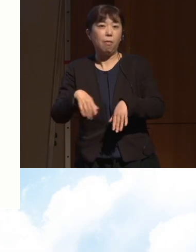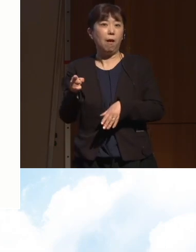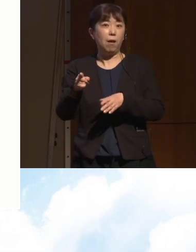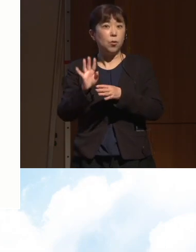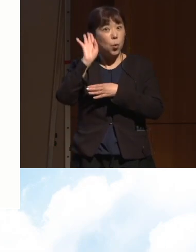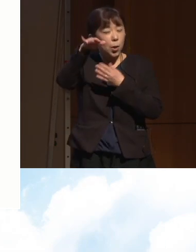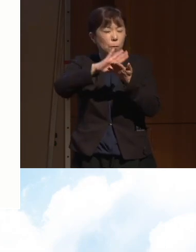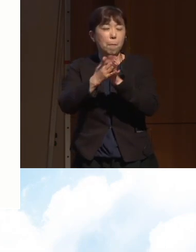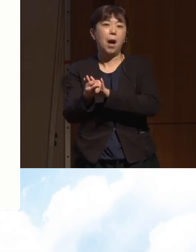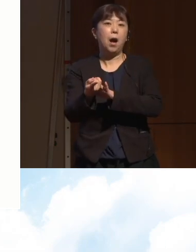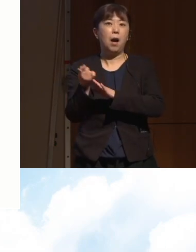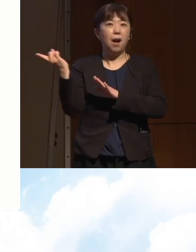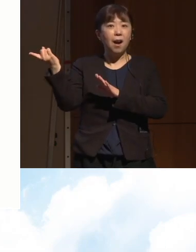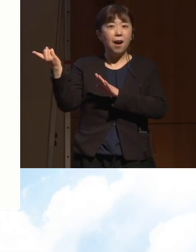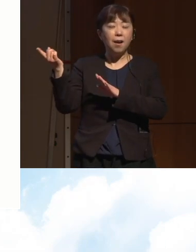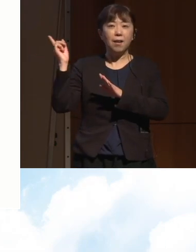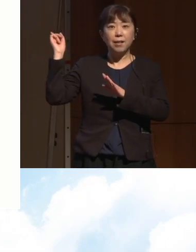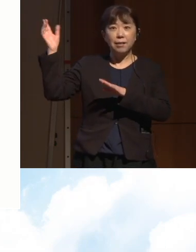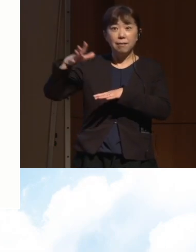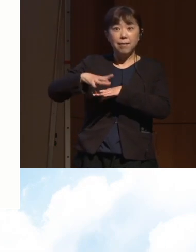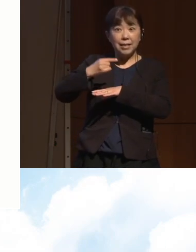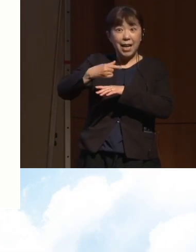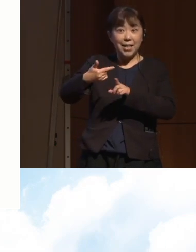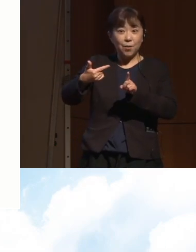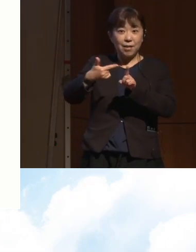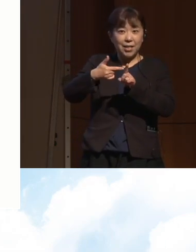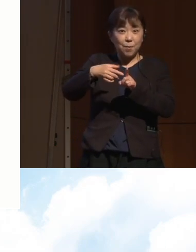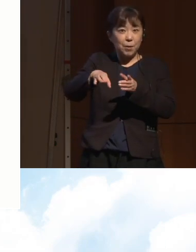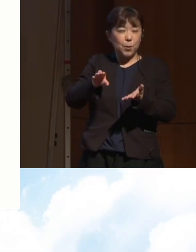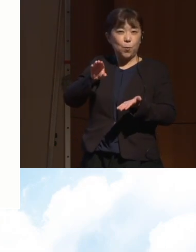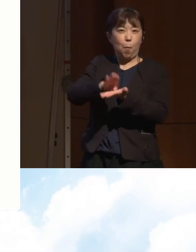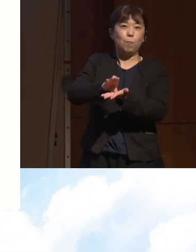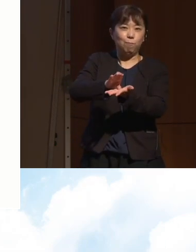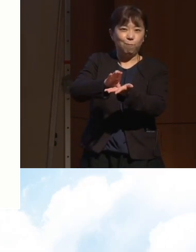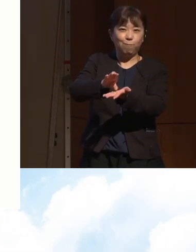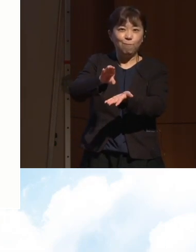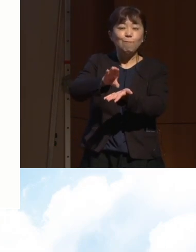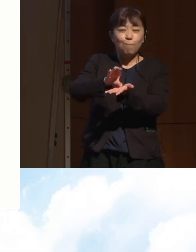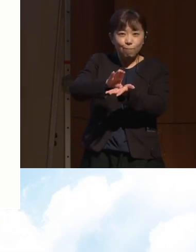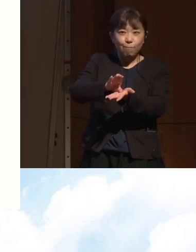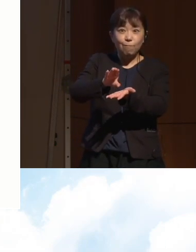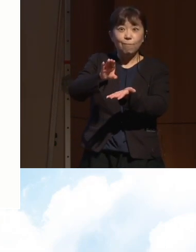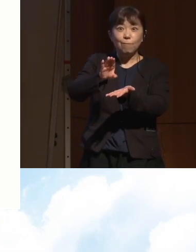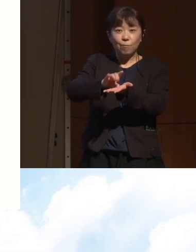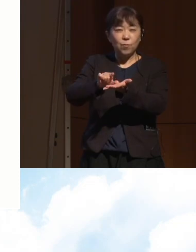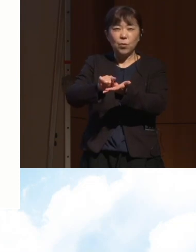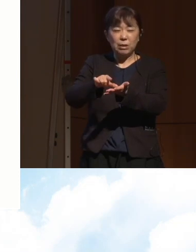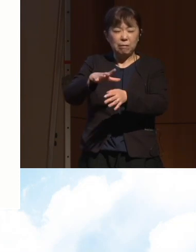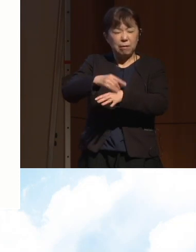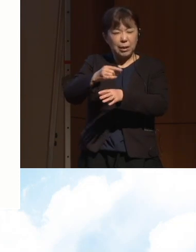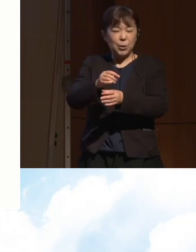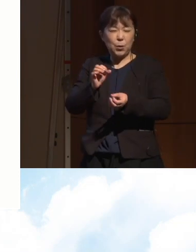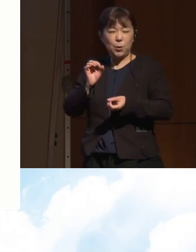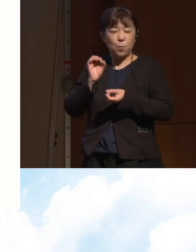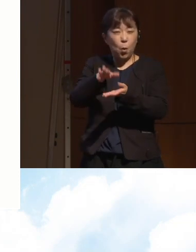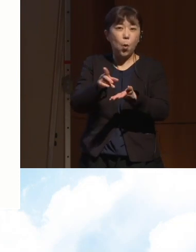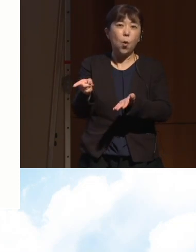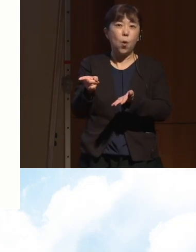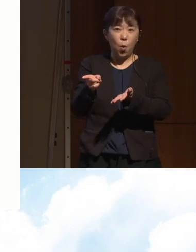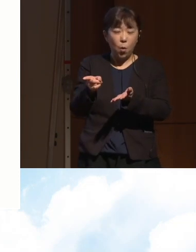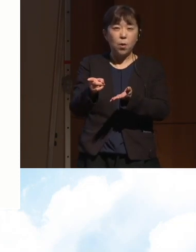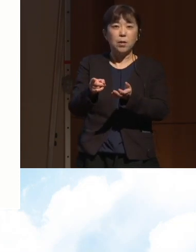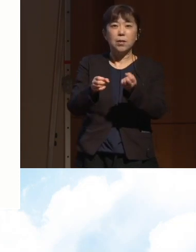that a fast pit stop provided led to an intensive investment in developing the technology, protocols, processes,